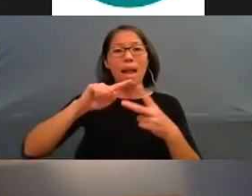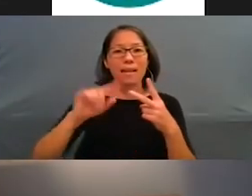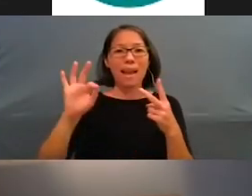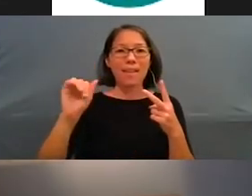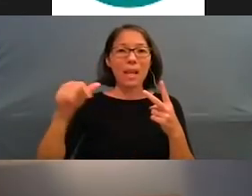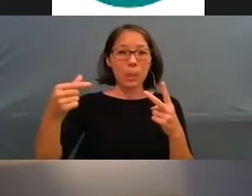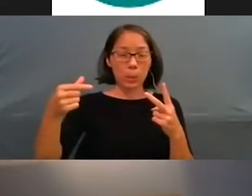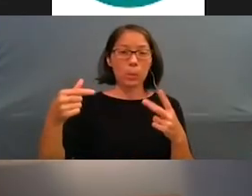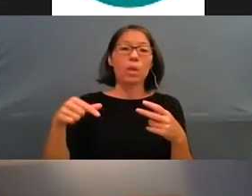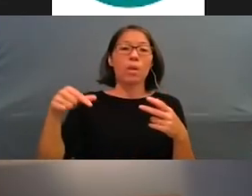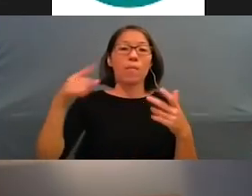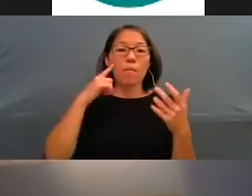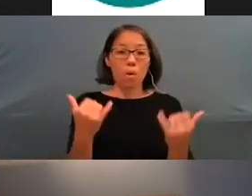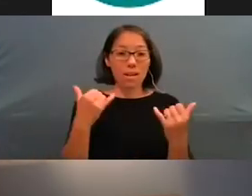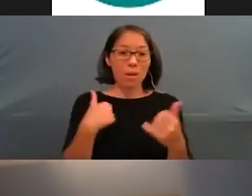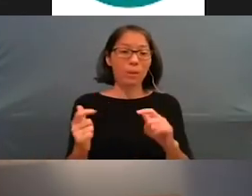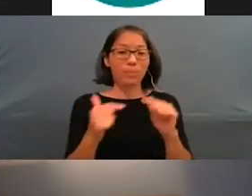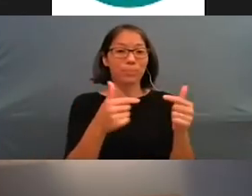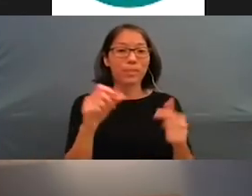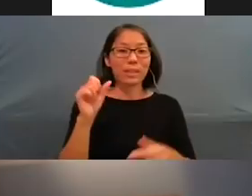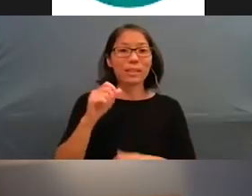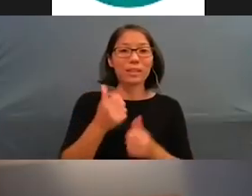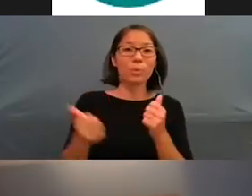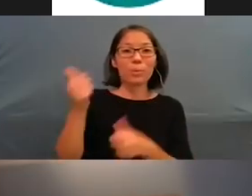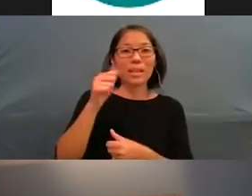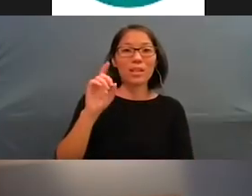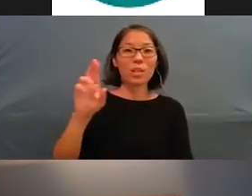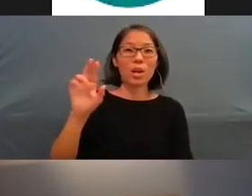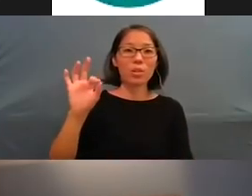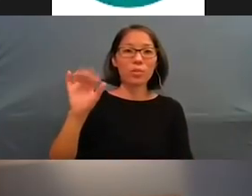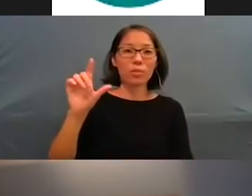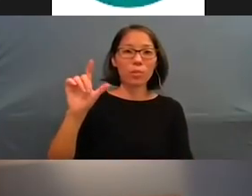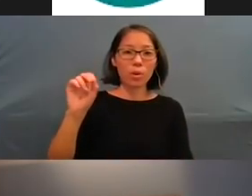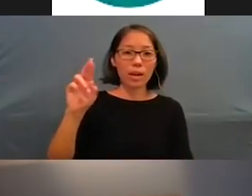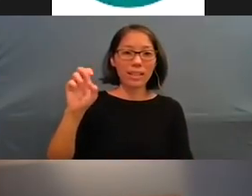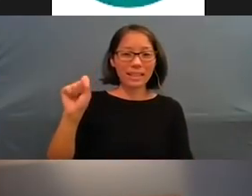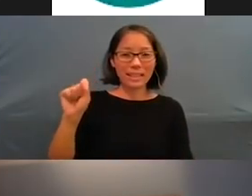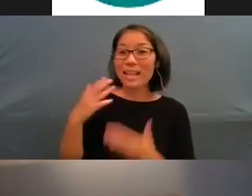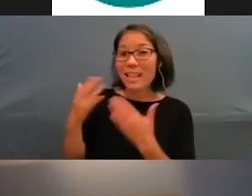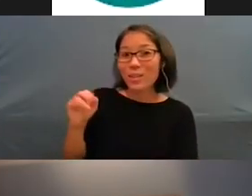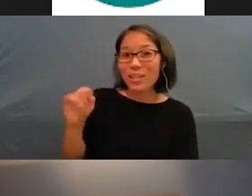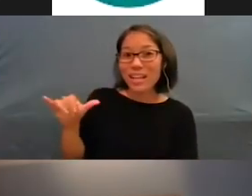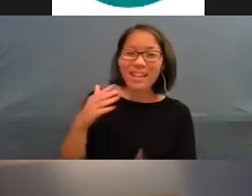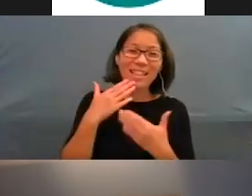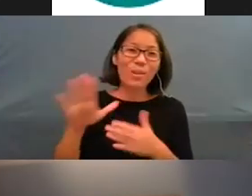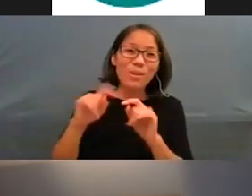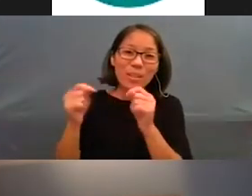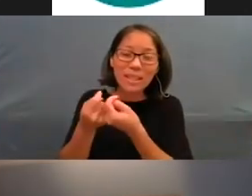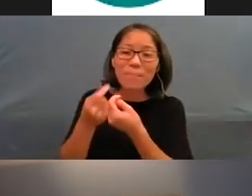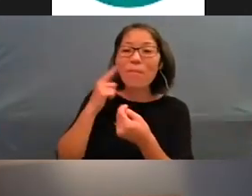to our superintendent, Dr. Flores, to welcome us all. Thank you, Jenny, and thank you to your team for a wonderful job and for getting